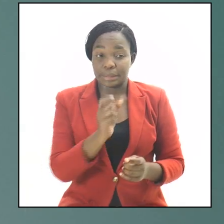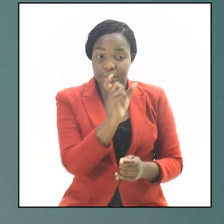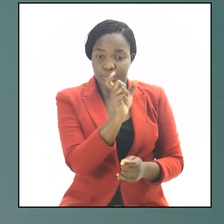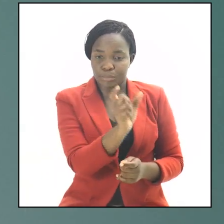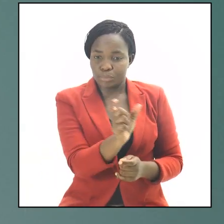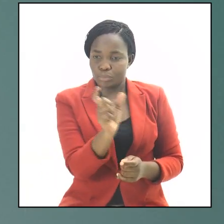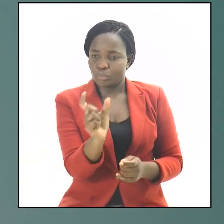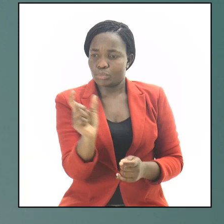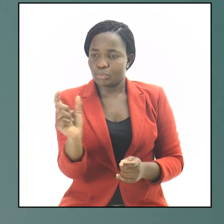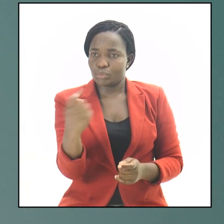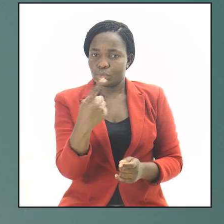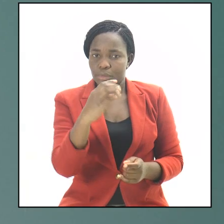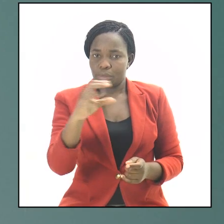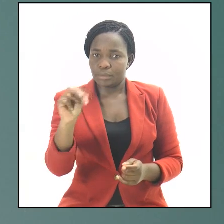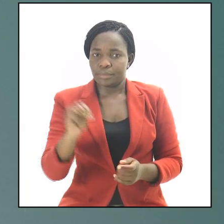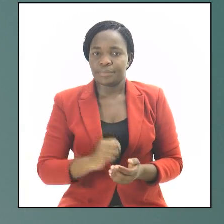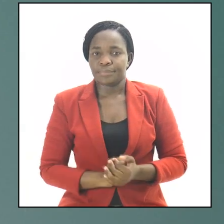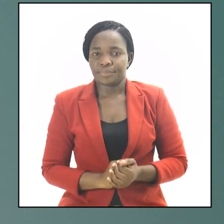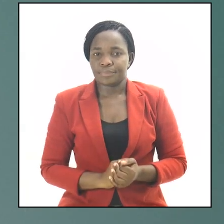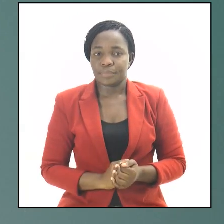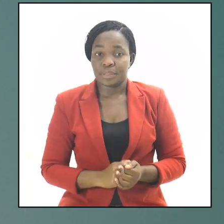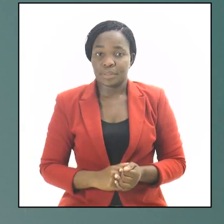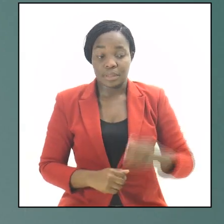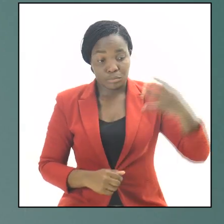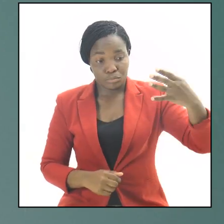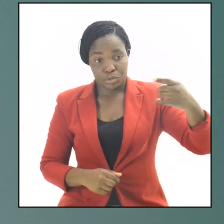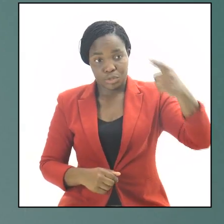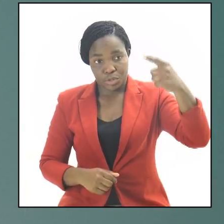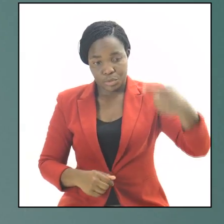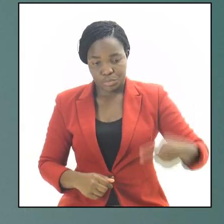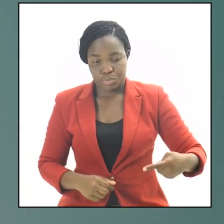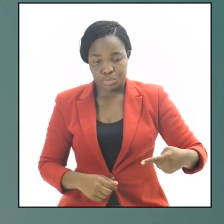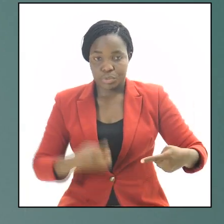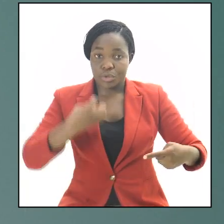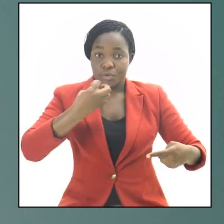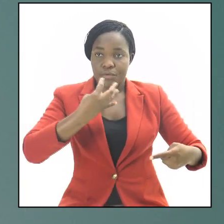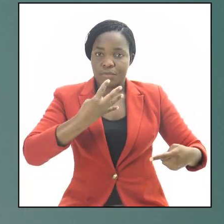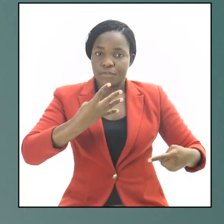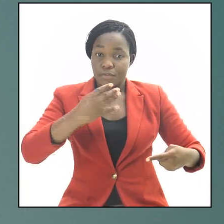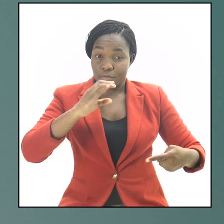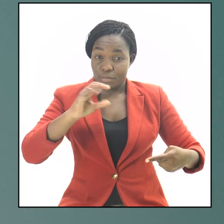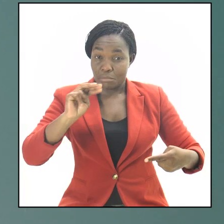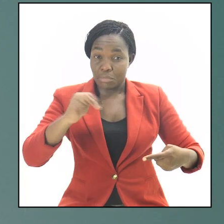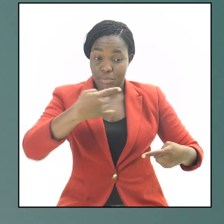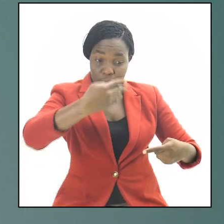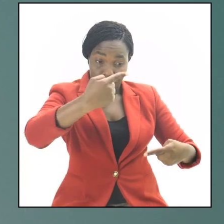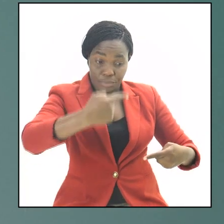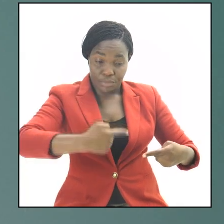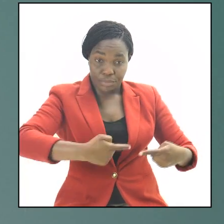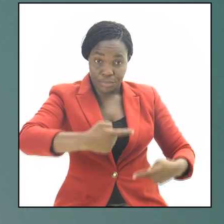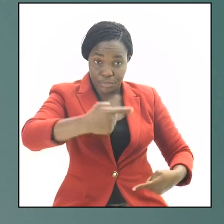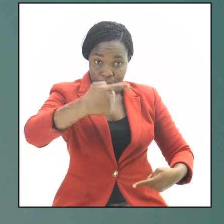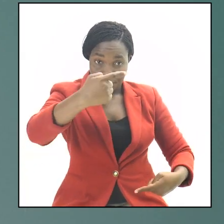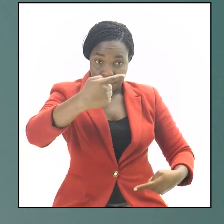good so far. Now the breadth, 4 centimeters. Marking the 4 centimeter in